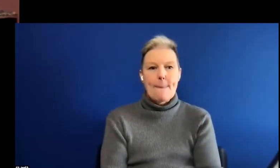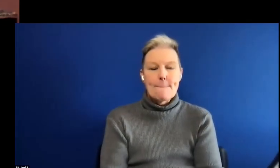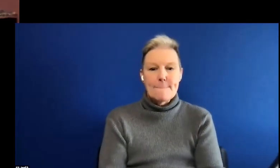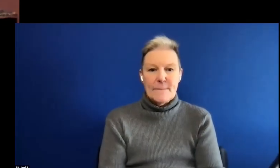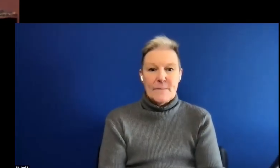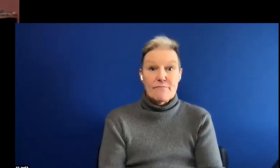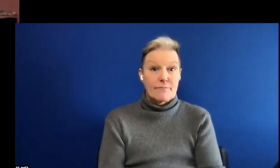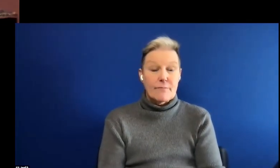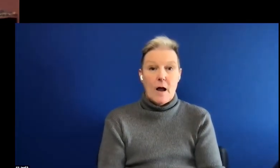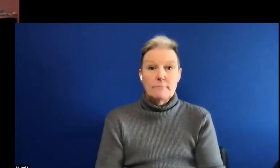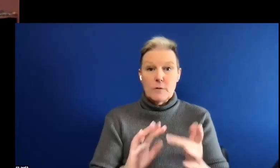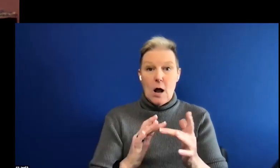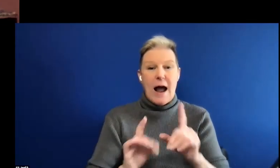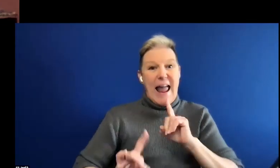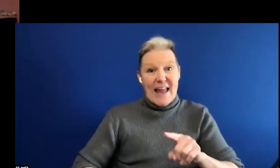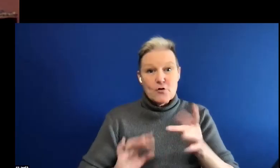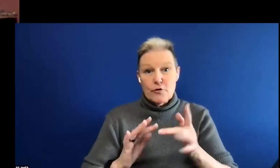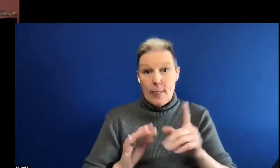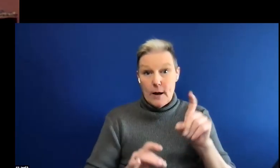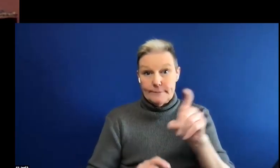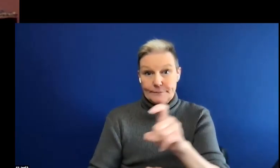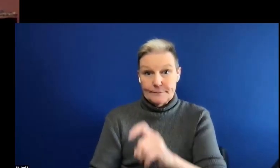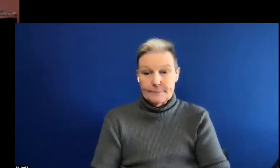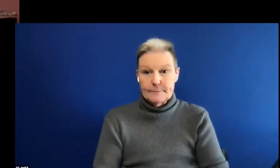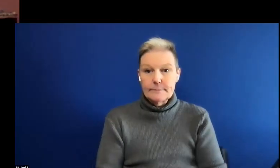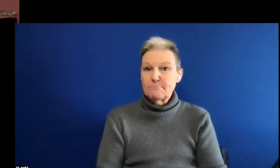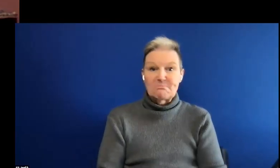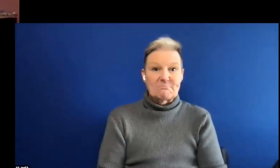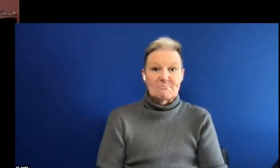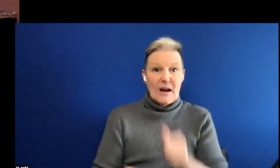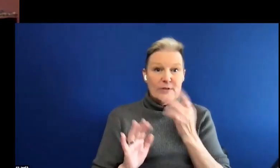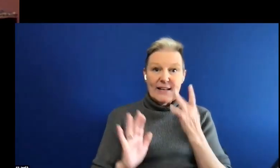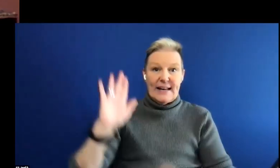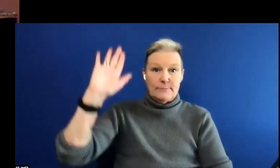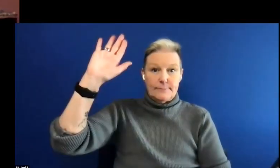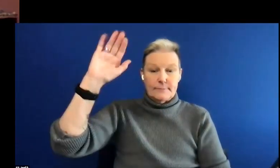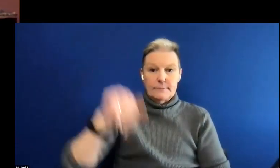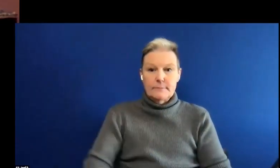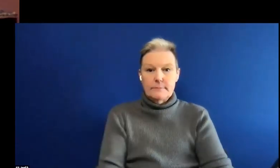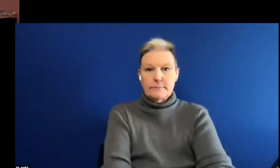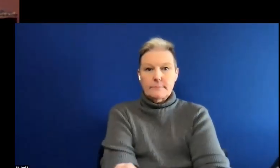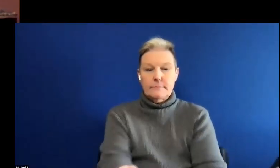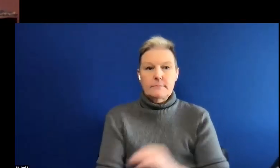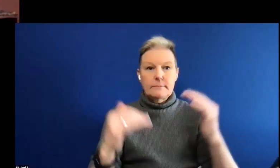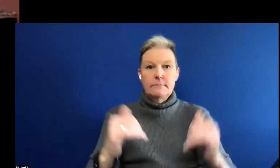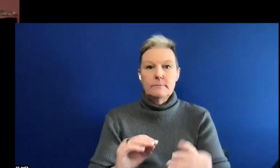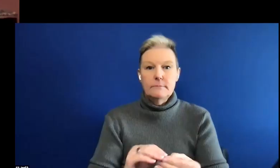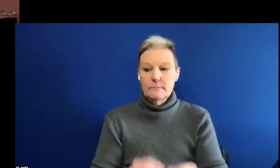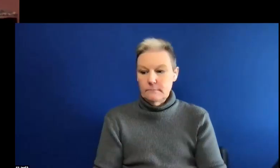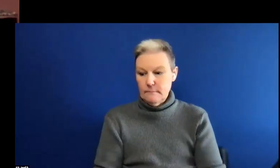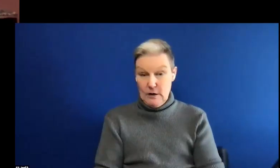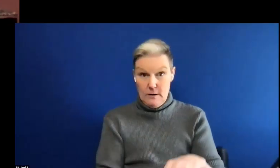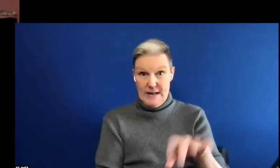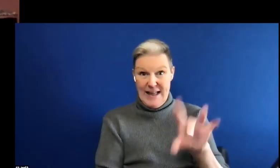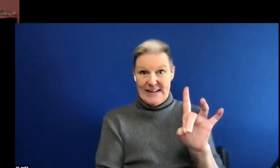Any questions online or answers online? I do not see any hands raised. Okay, all right, then we will move to part 4,